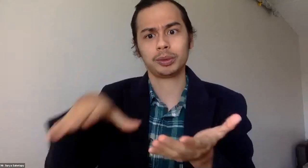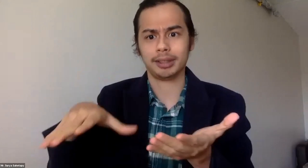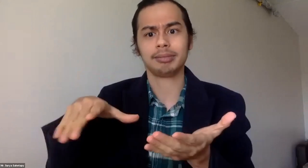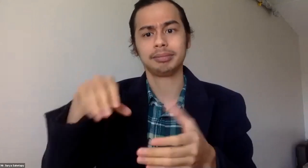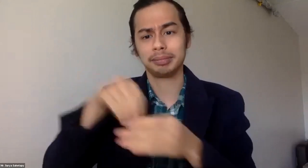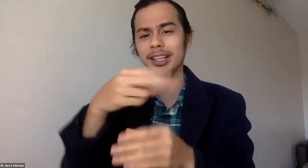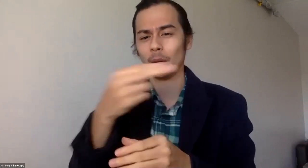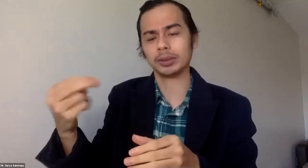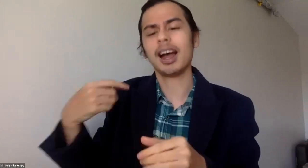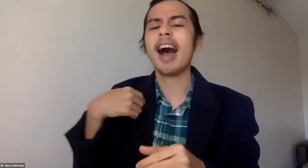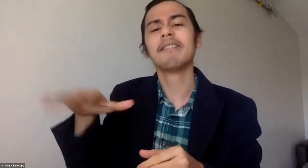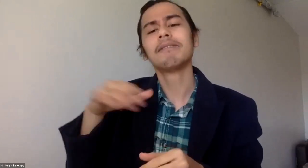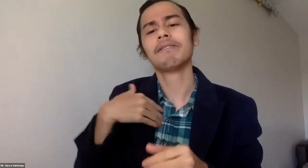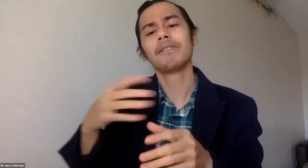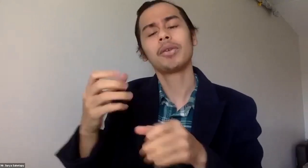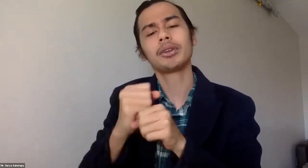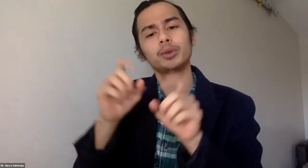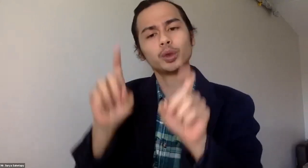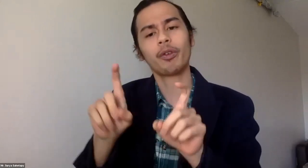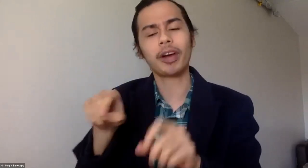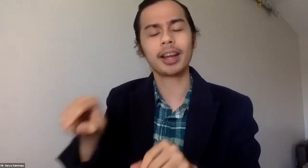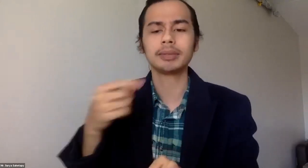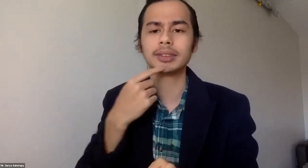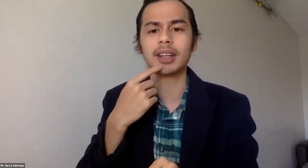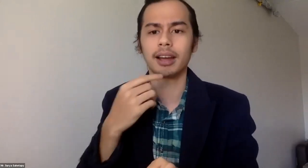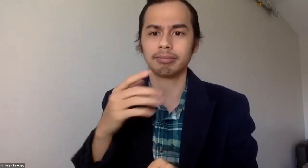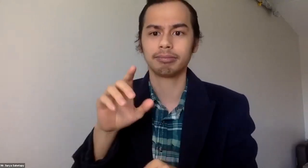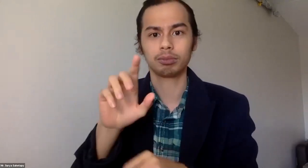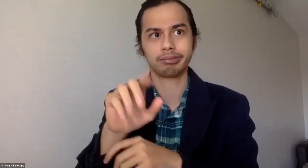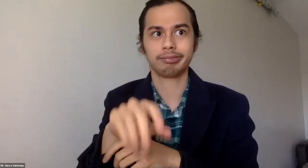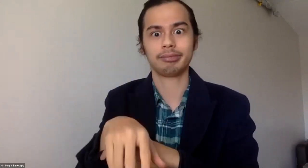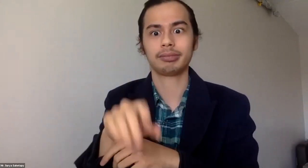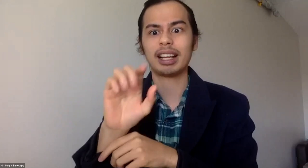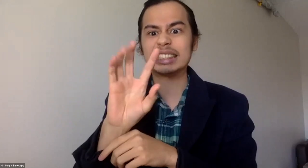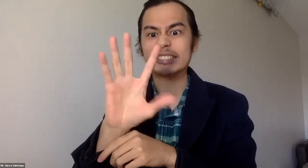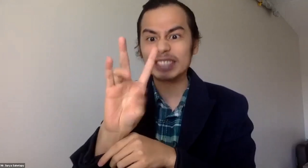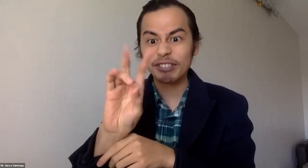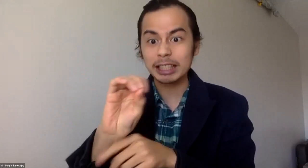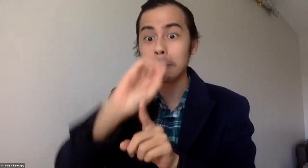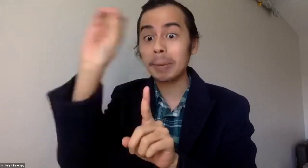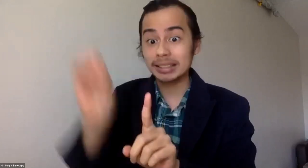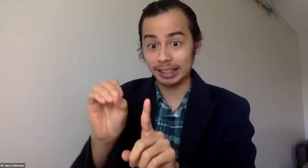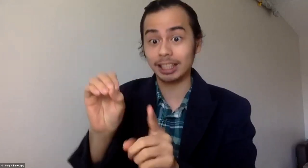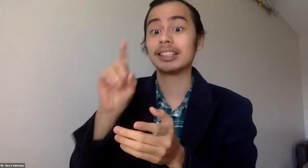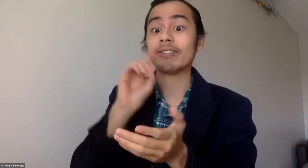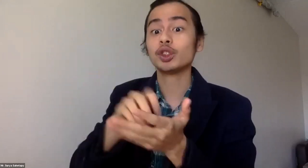have otherwise. As I said, even before COVID, students in Indonesia,